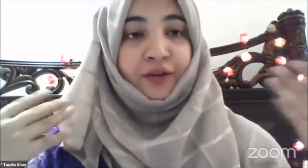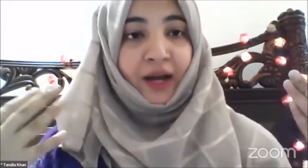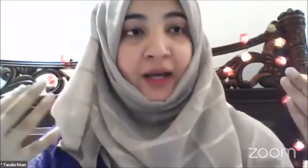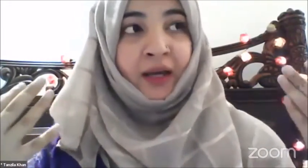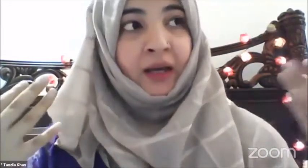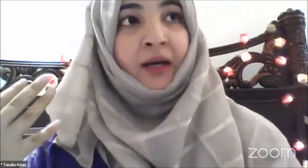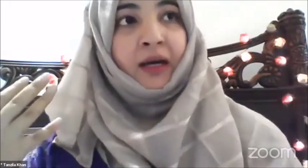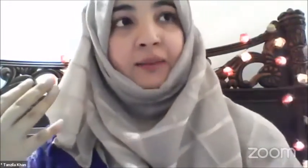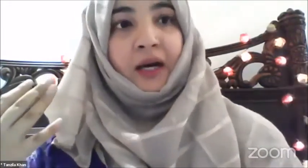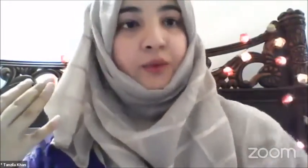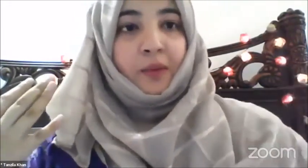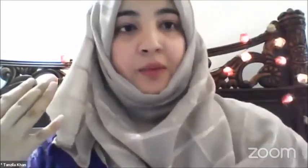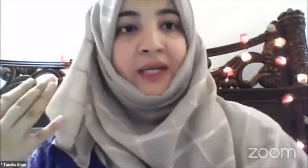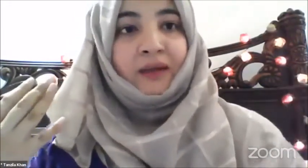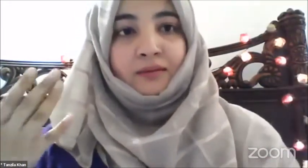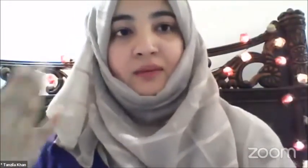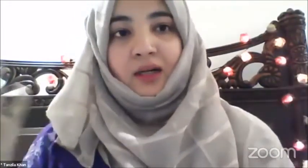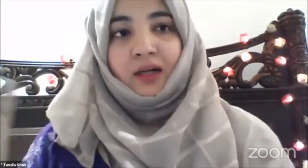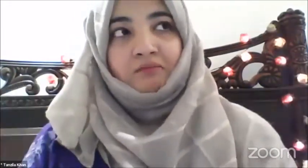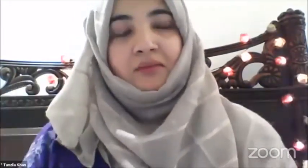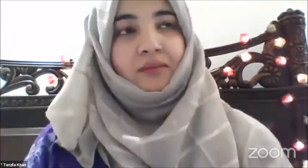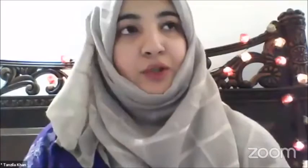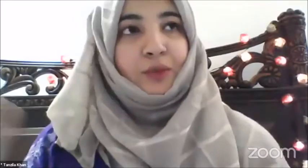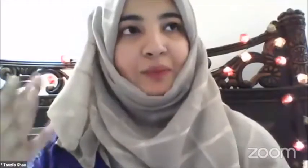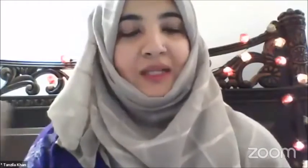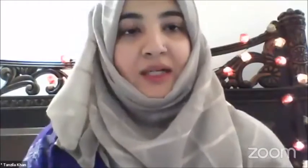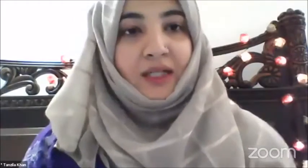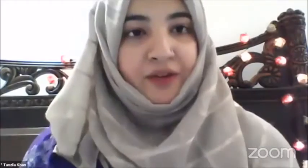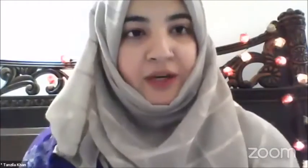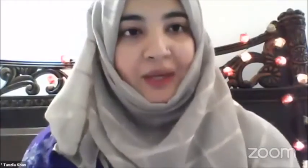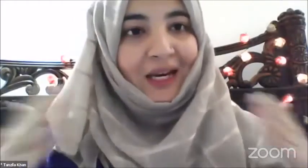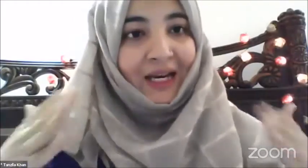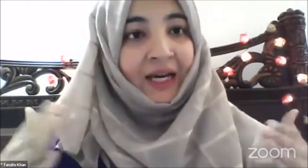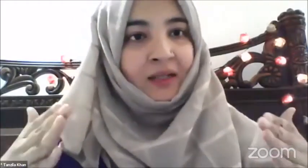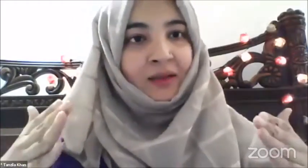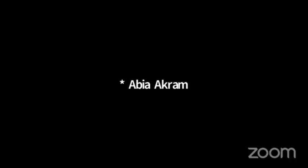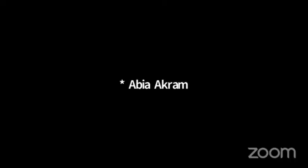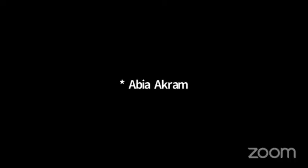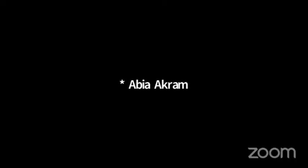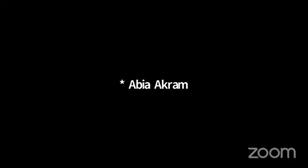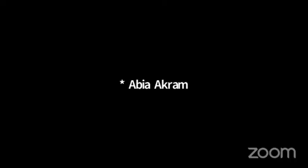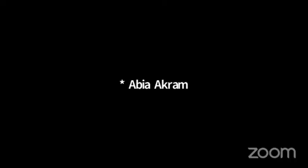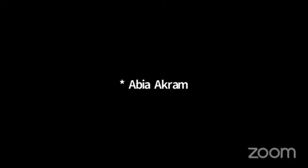If we cry about probably, you know, pizza delivery being late,